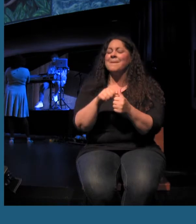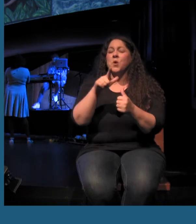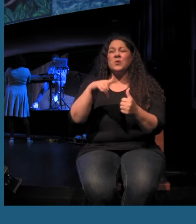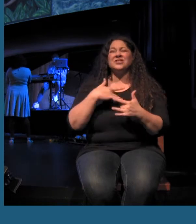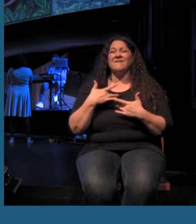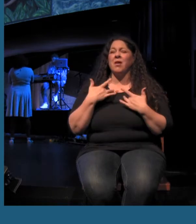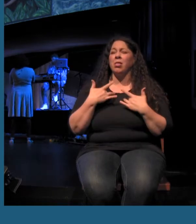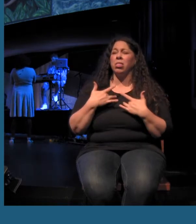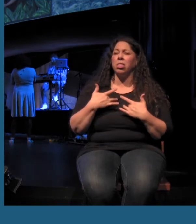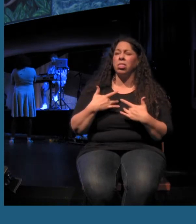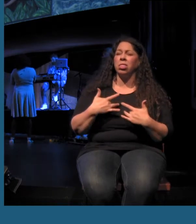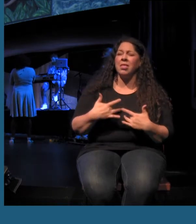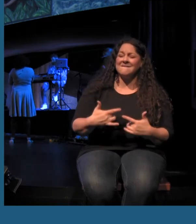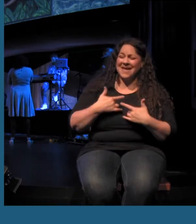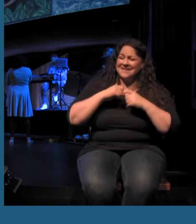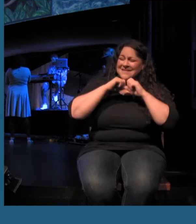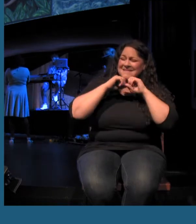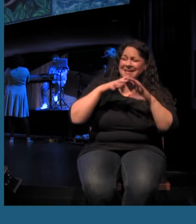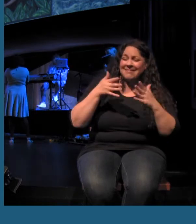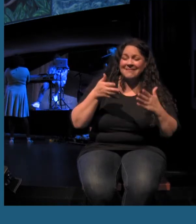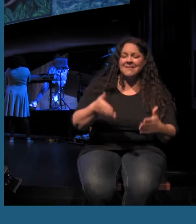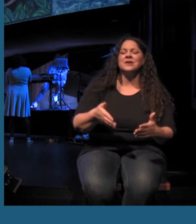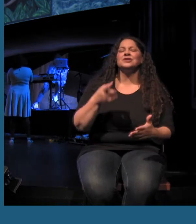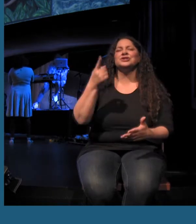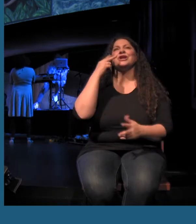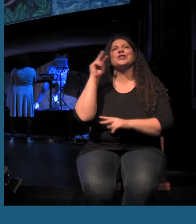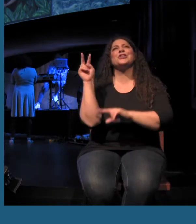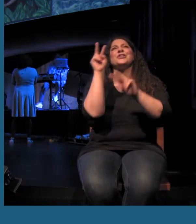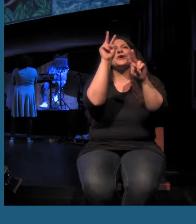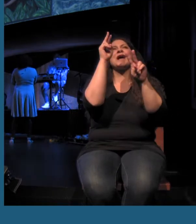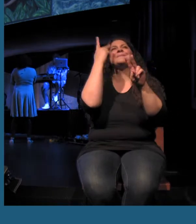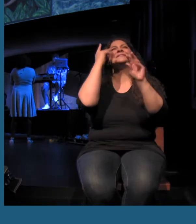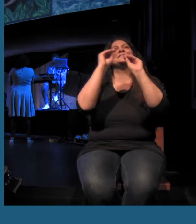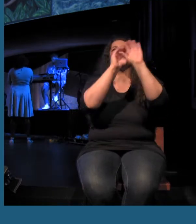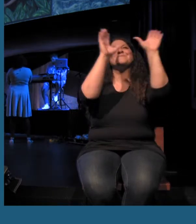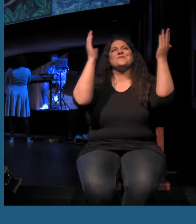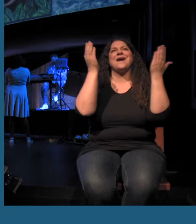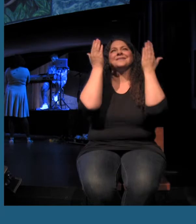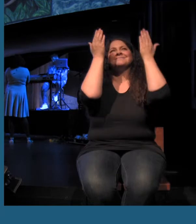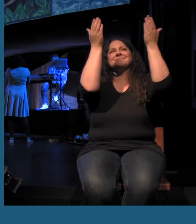pit so that she could see the bright skies above her.